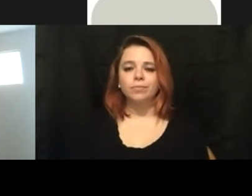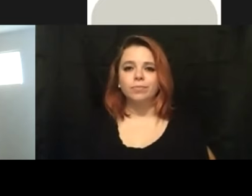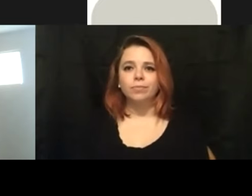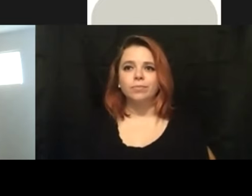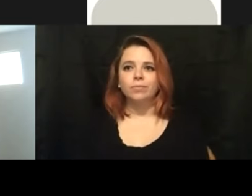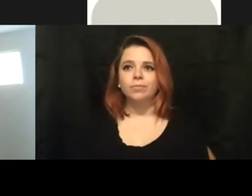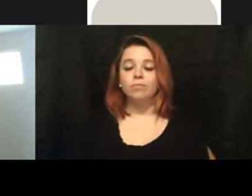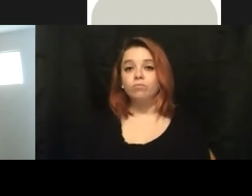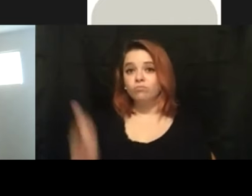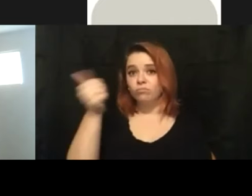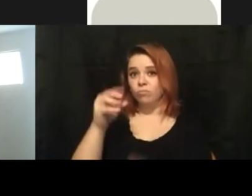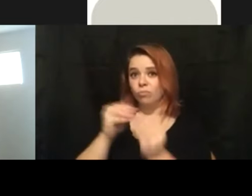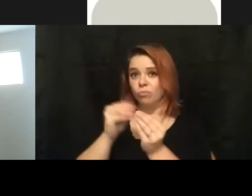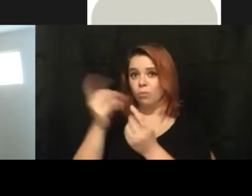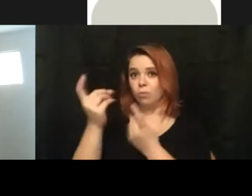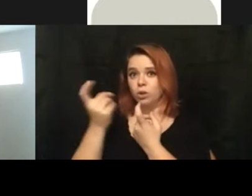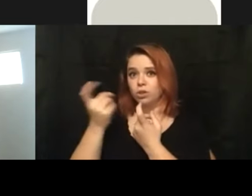Any other questions?